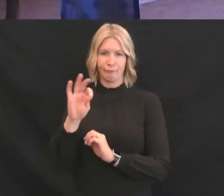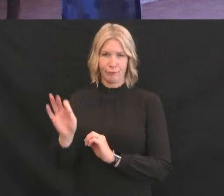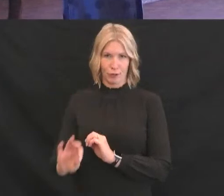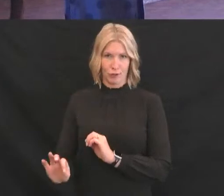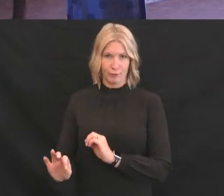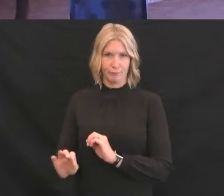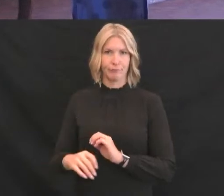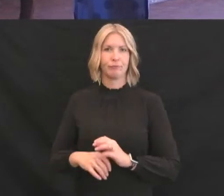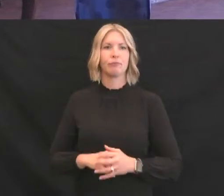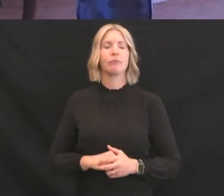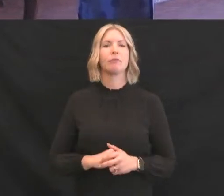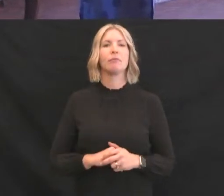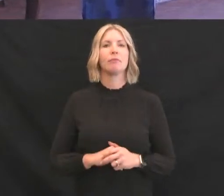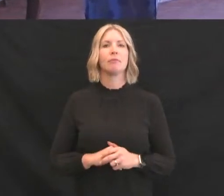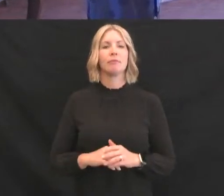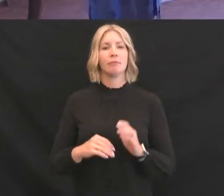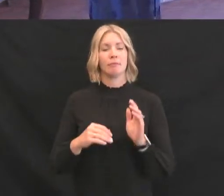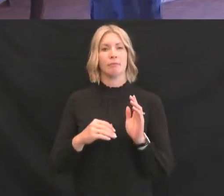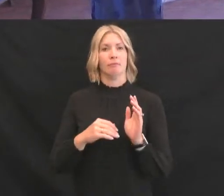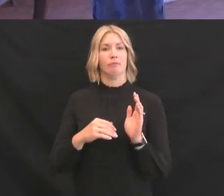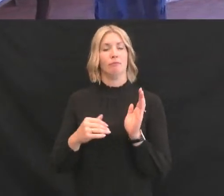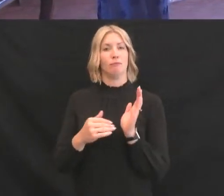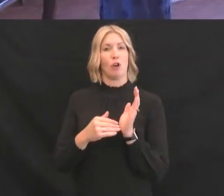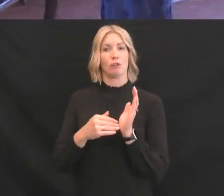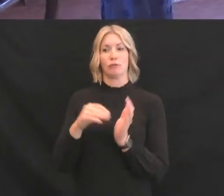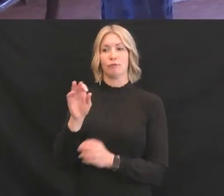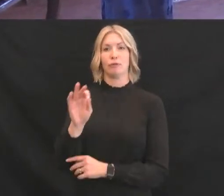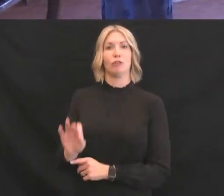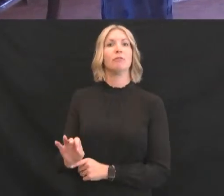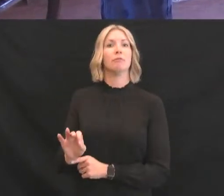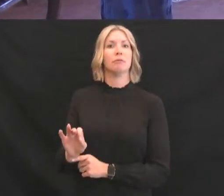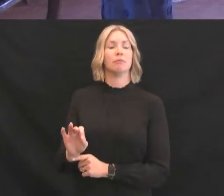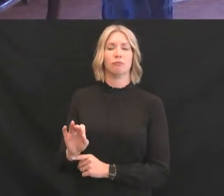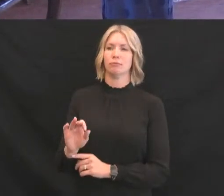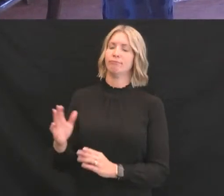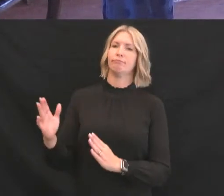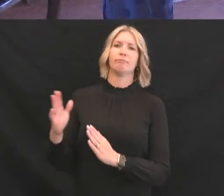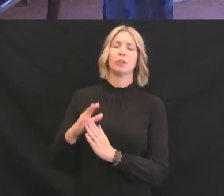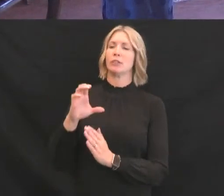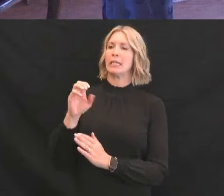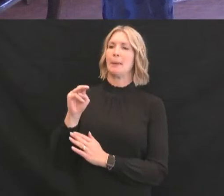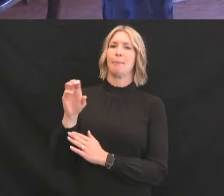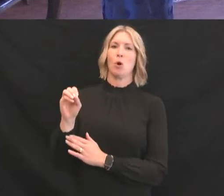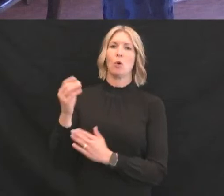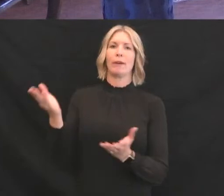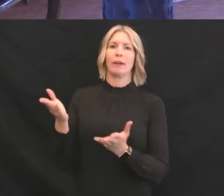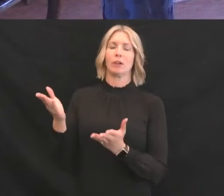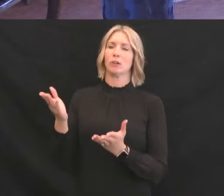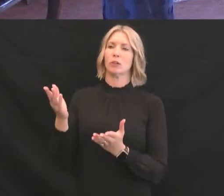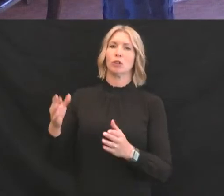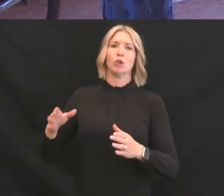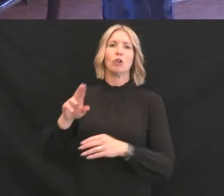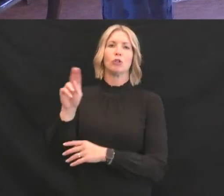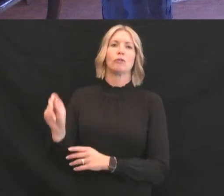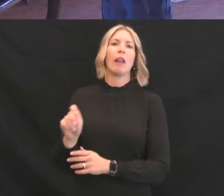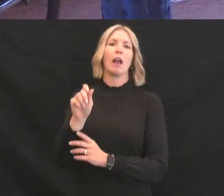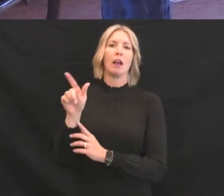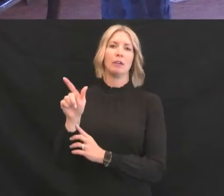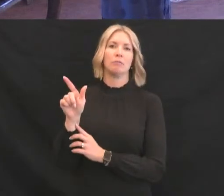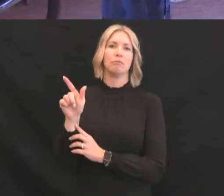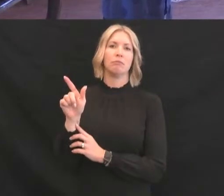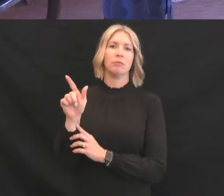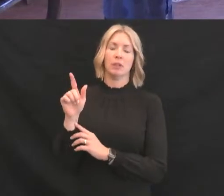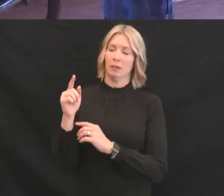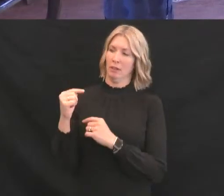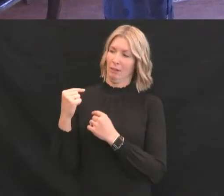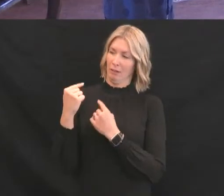Dr. Janice Fitzgerald is the Chief Medical Officer of Health for Newfoundland and Labrador. Since the beginning of the COVID-19 pandemic